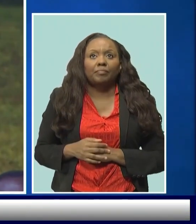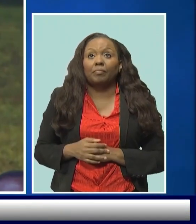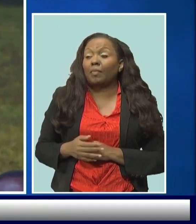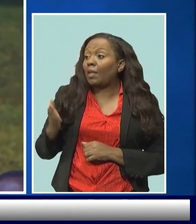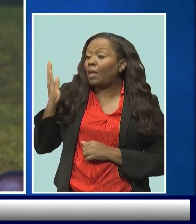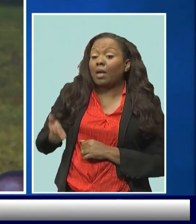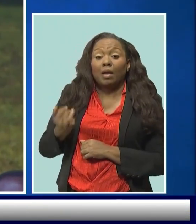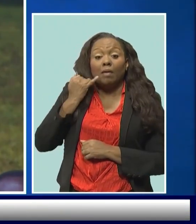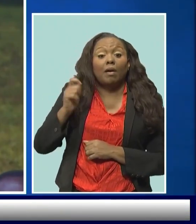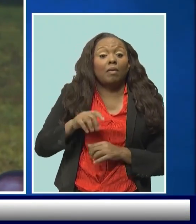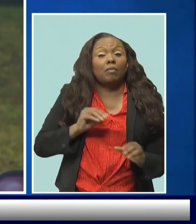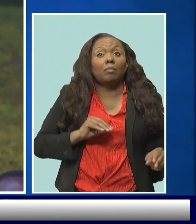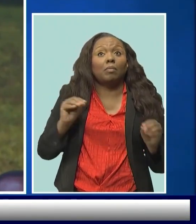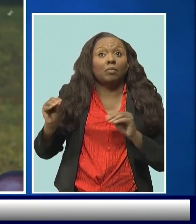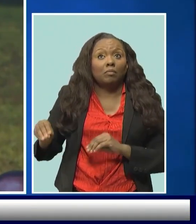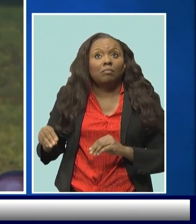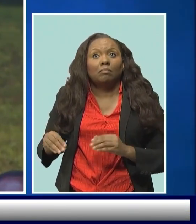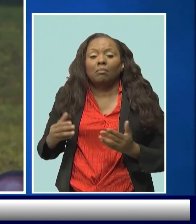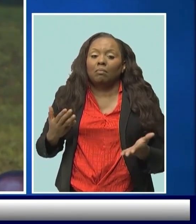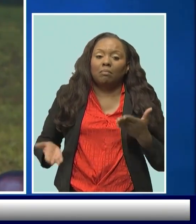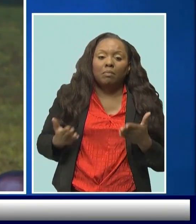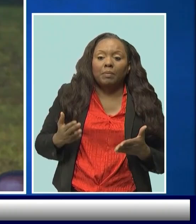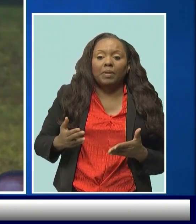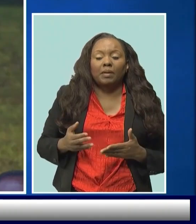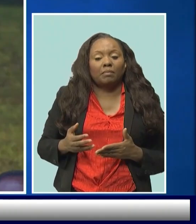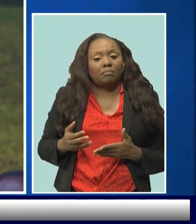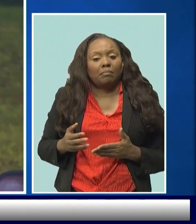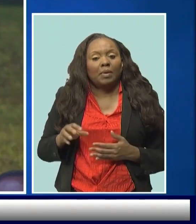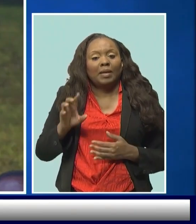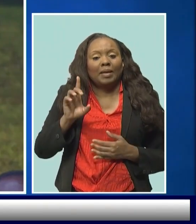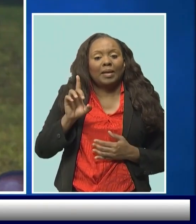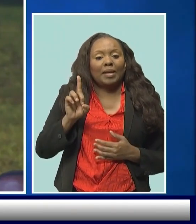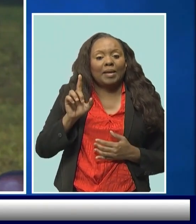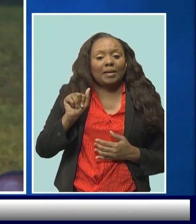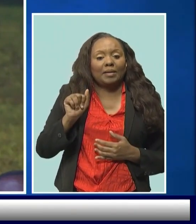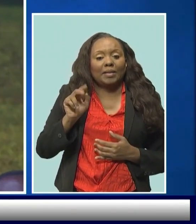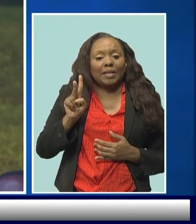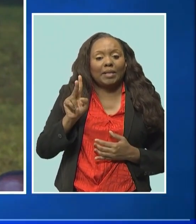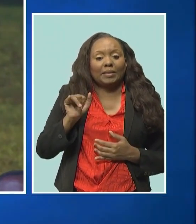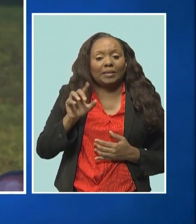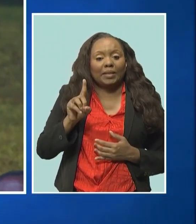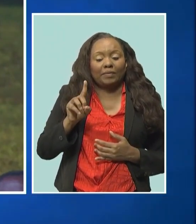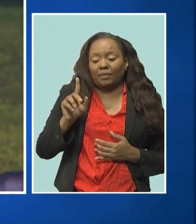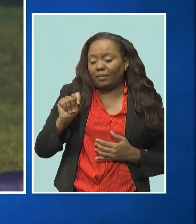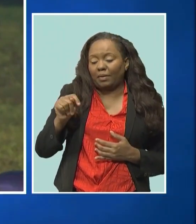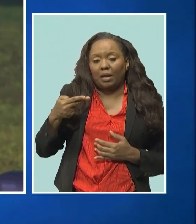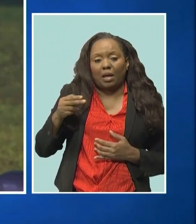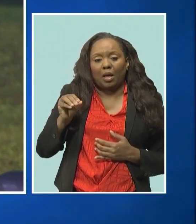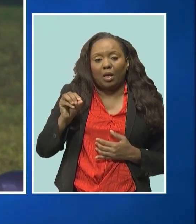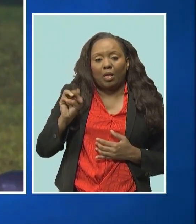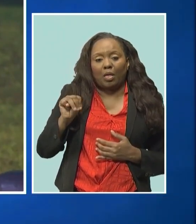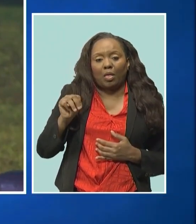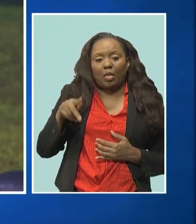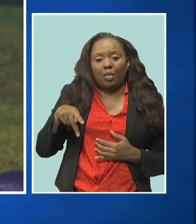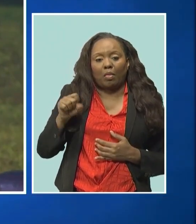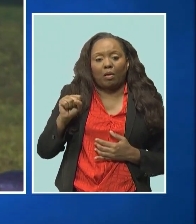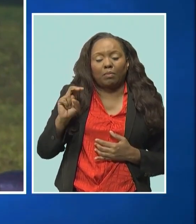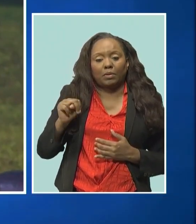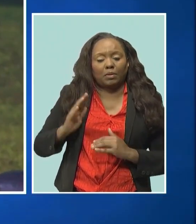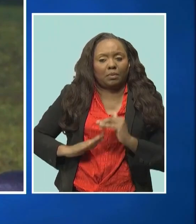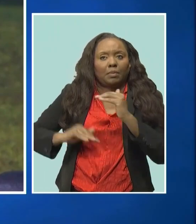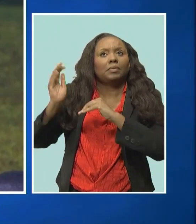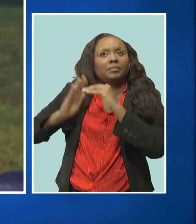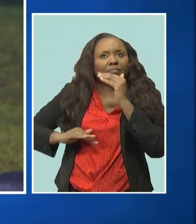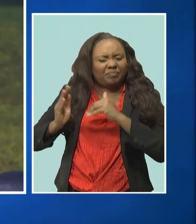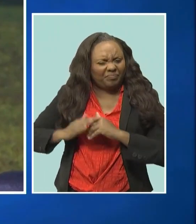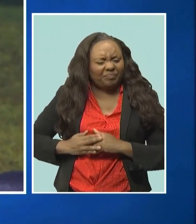then it is possible that they can be housed at the David Thompson complex. So based on what Minister would have indicated, I believe the